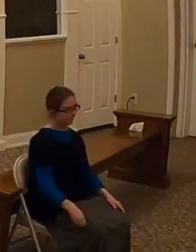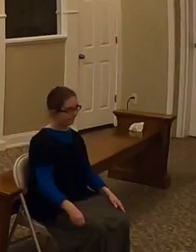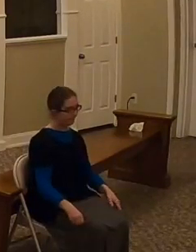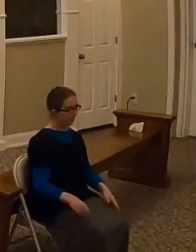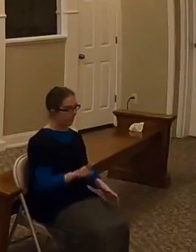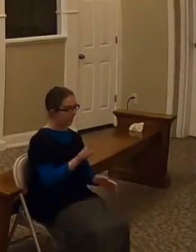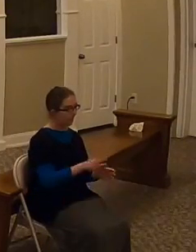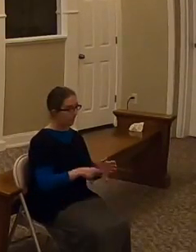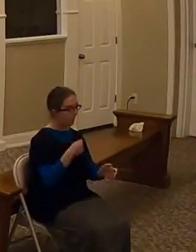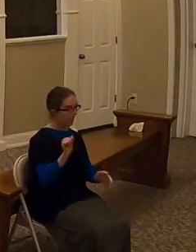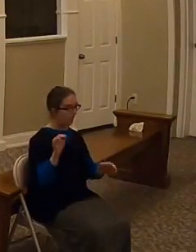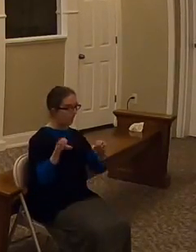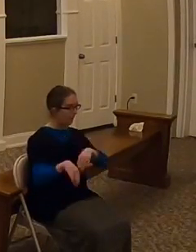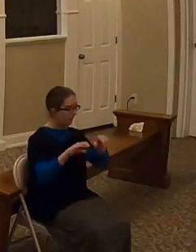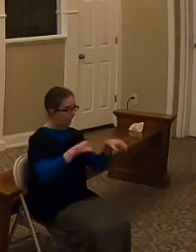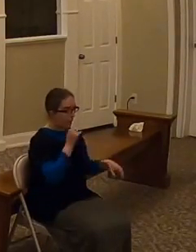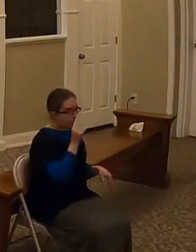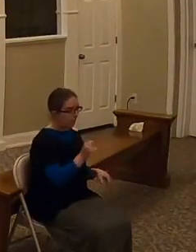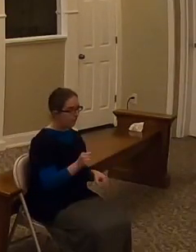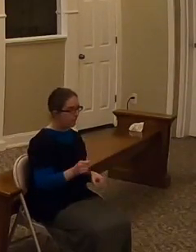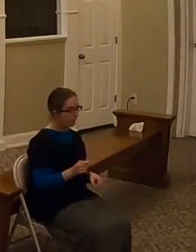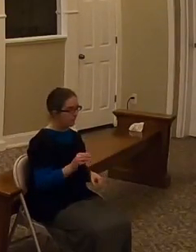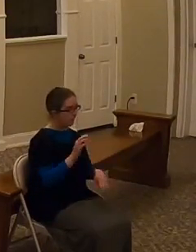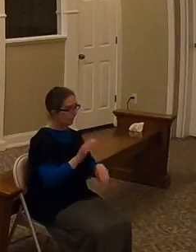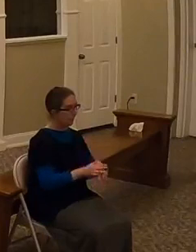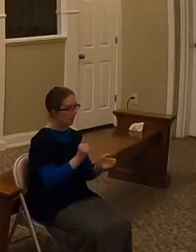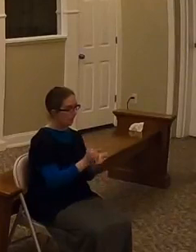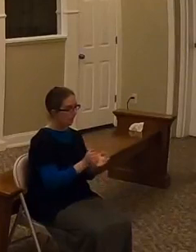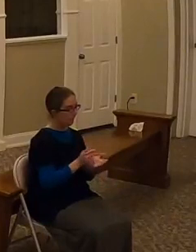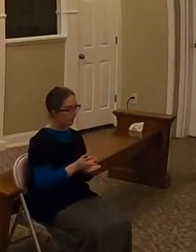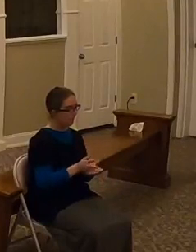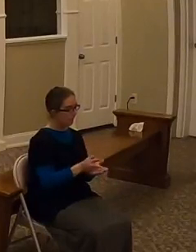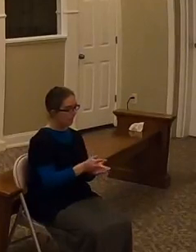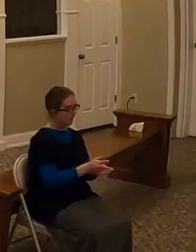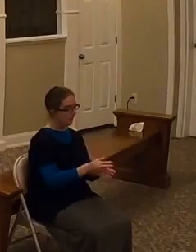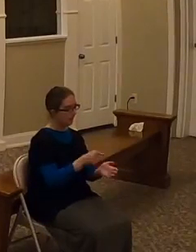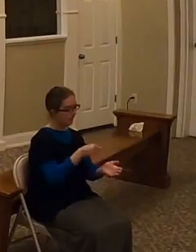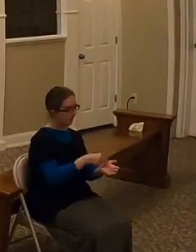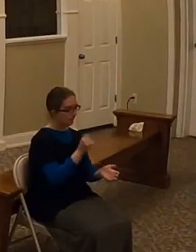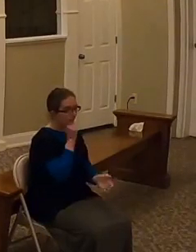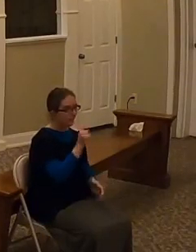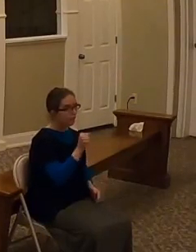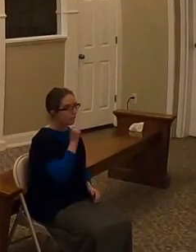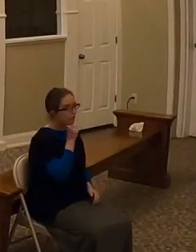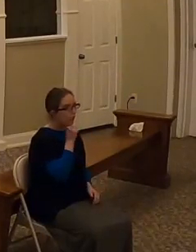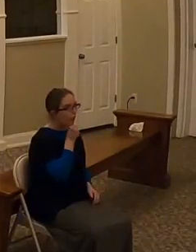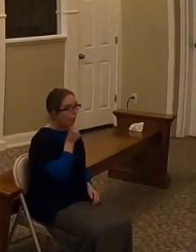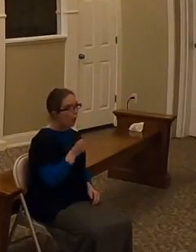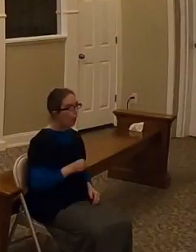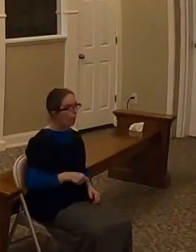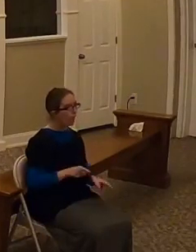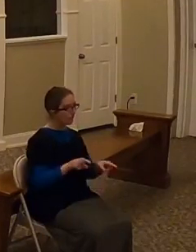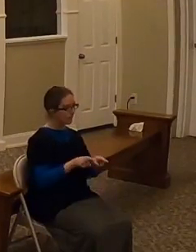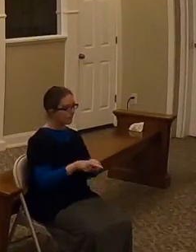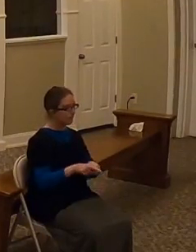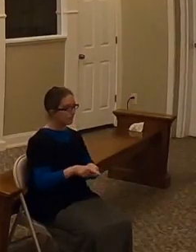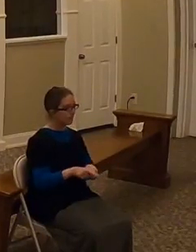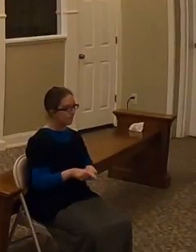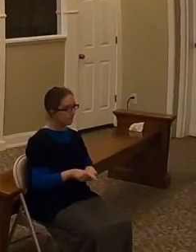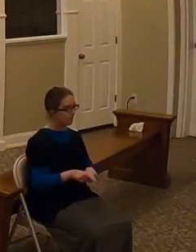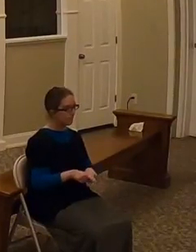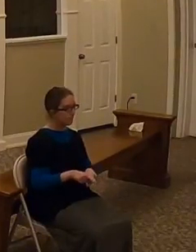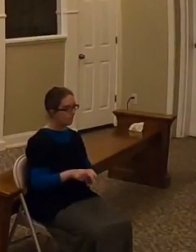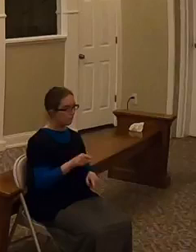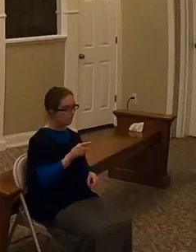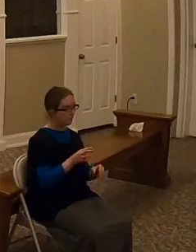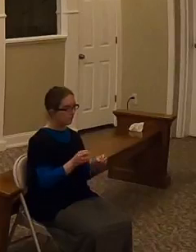And what they do is they get out on that boat and back. This is ancient technology. Do you know they still use it? It's a